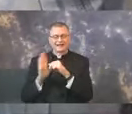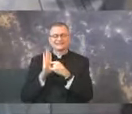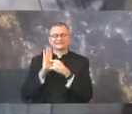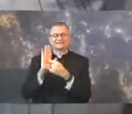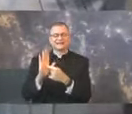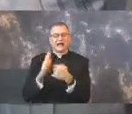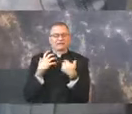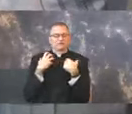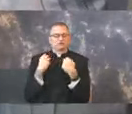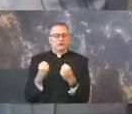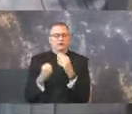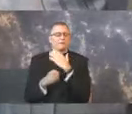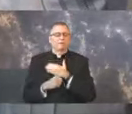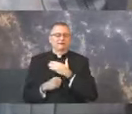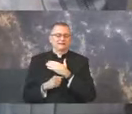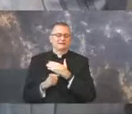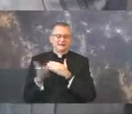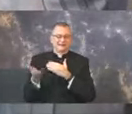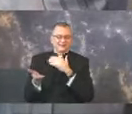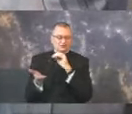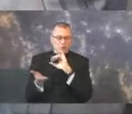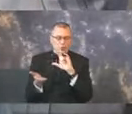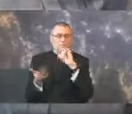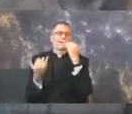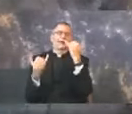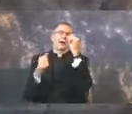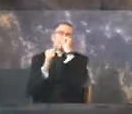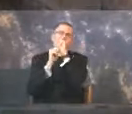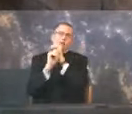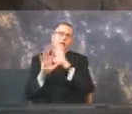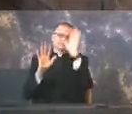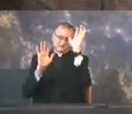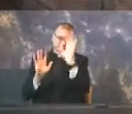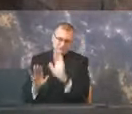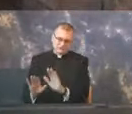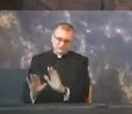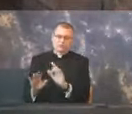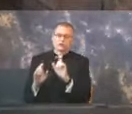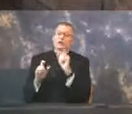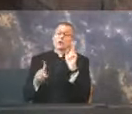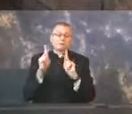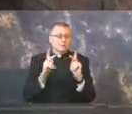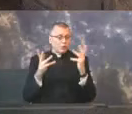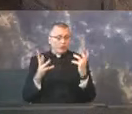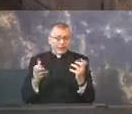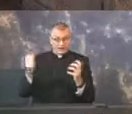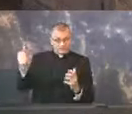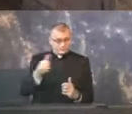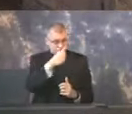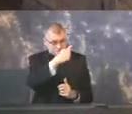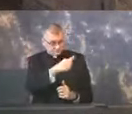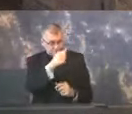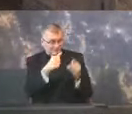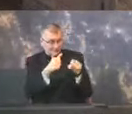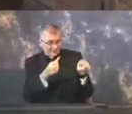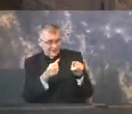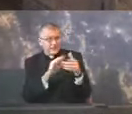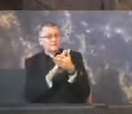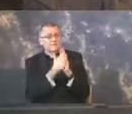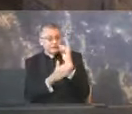oil and grant courage to the catechumens who will be anointed with it, so that receiving divine wisdom and